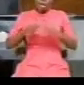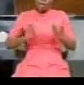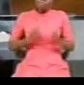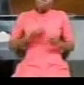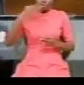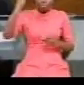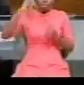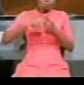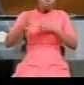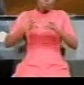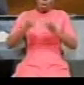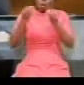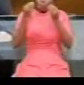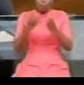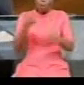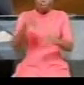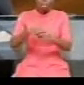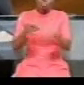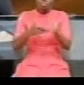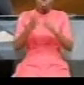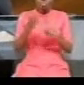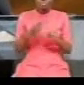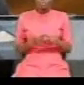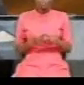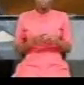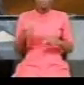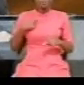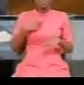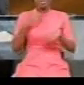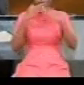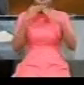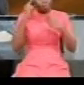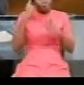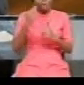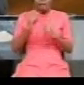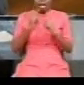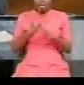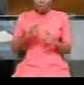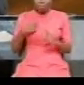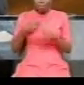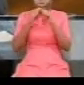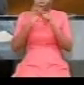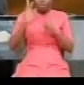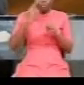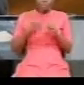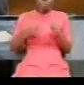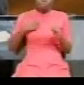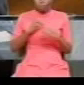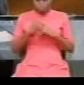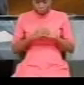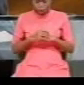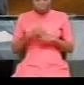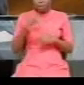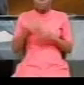to do more in Jesus' name. We thank you for the answer. We bless your name and worship.